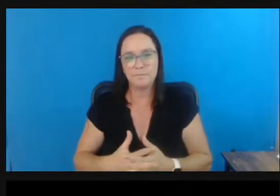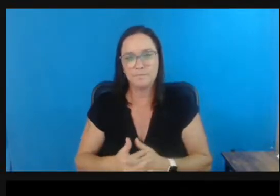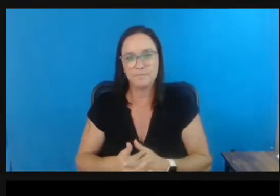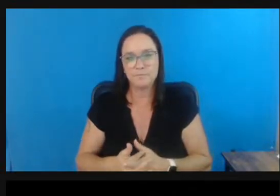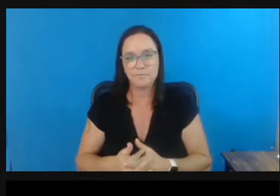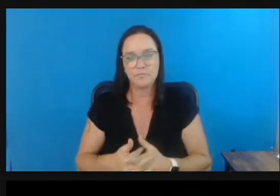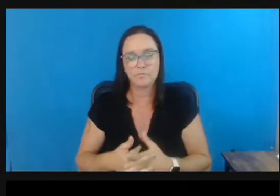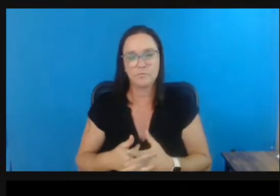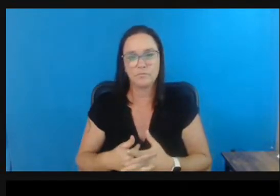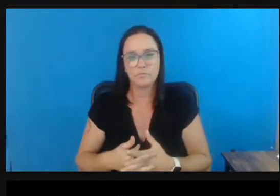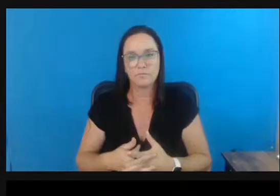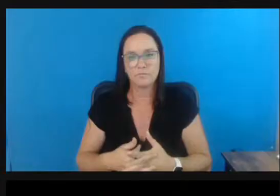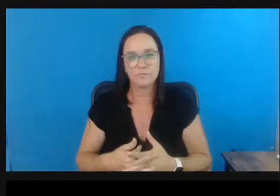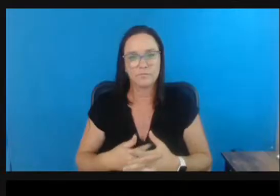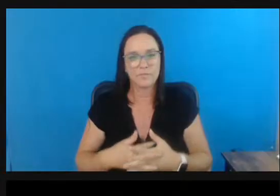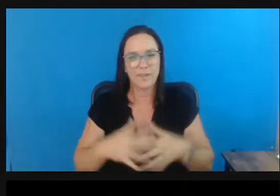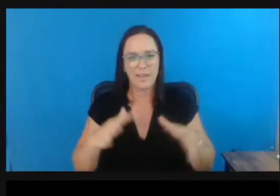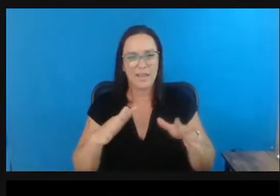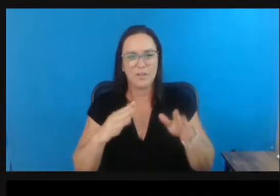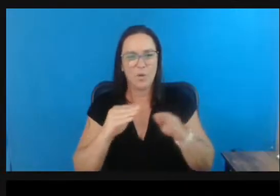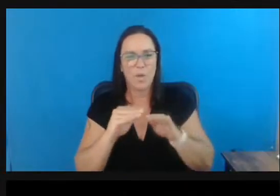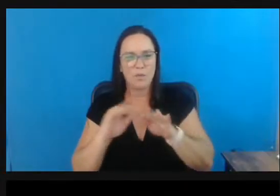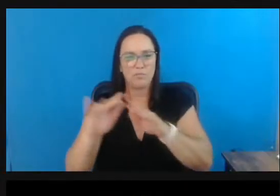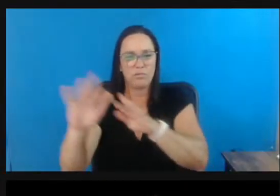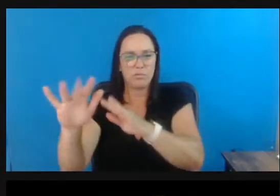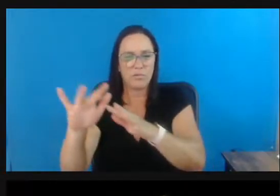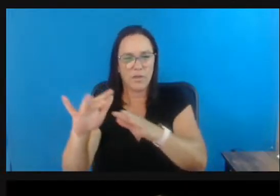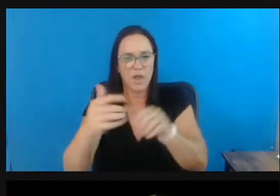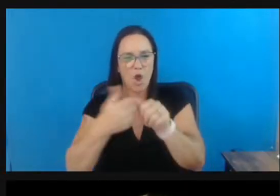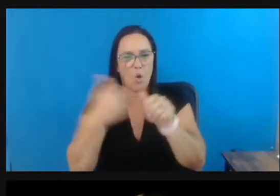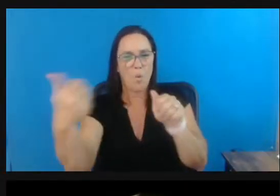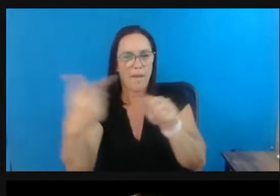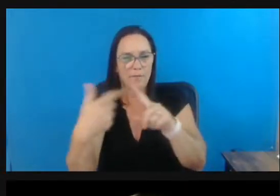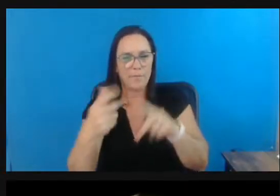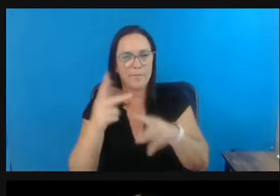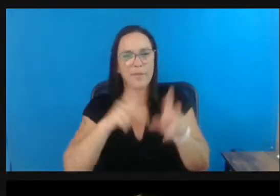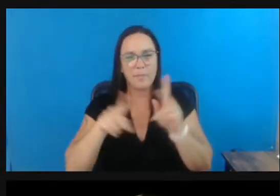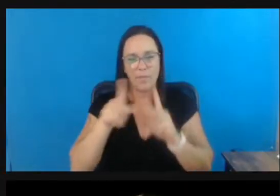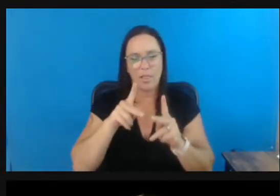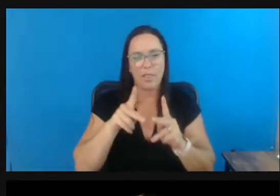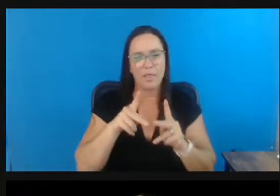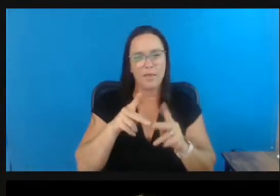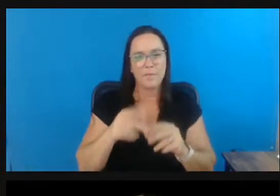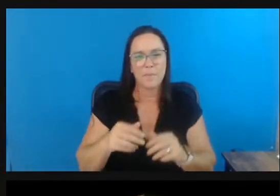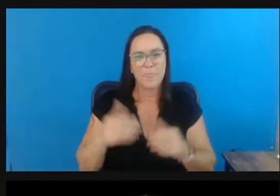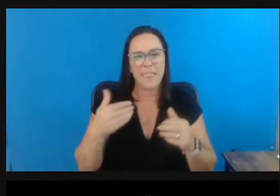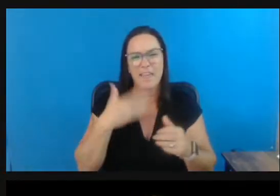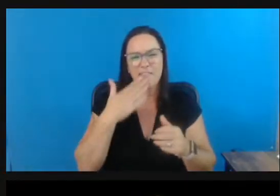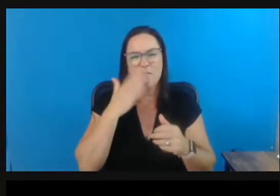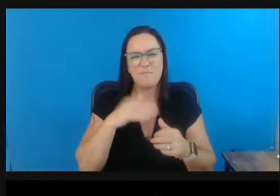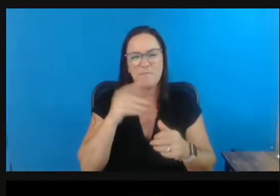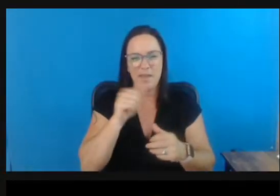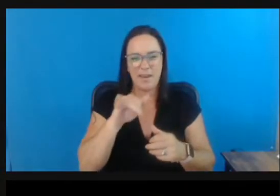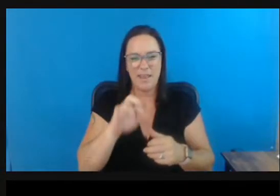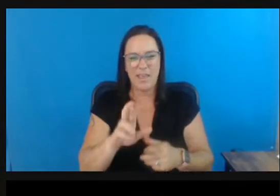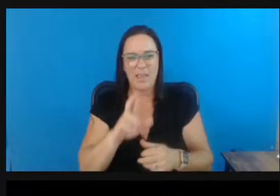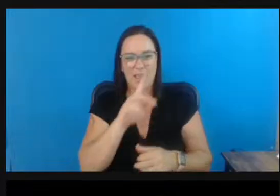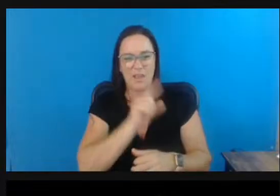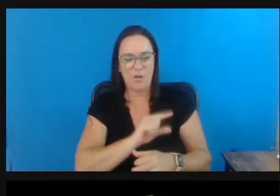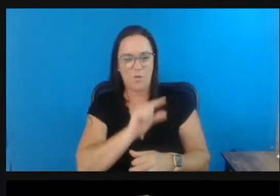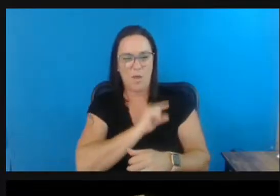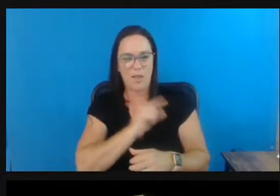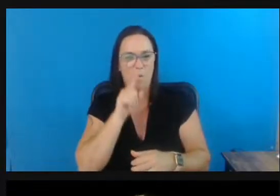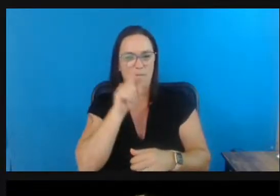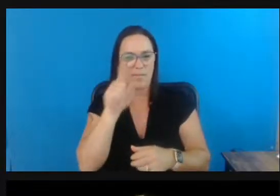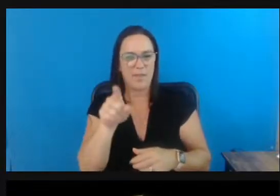from people pretty much the entire week there. So it was a good week for air quality, even though we have all this activity and